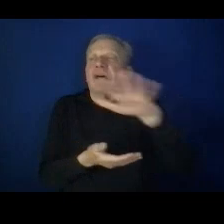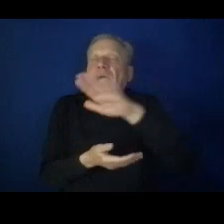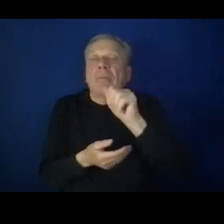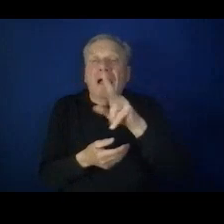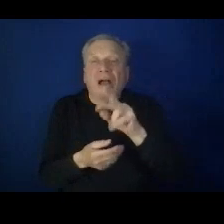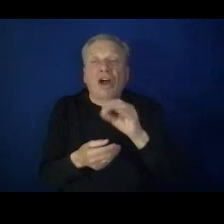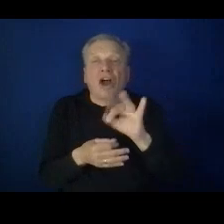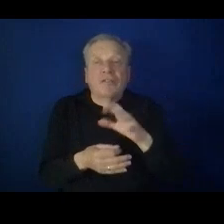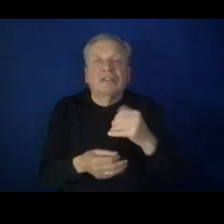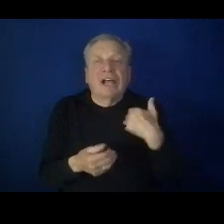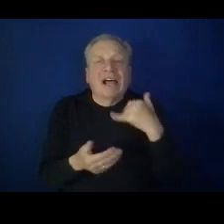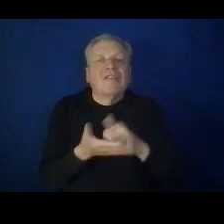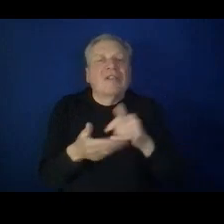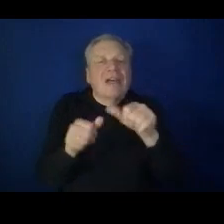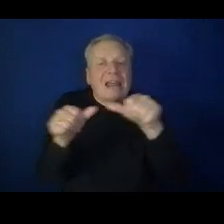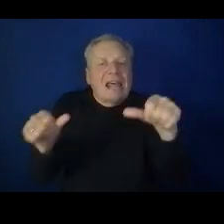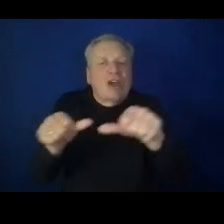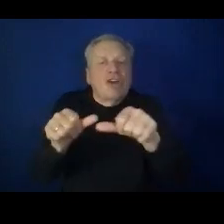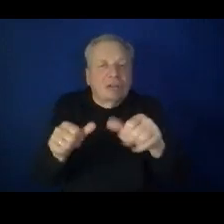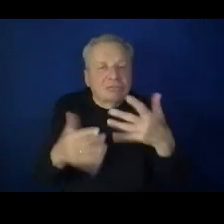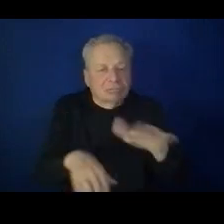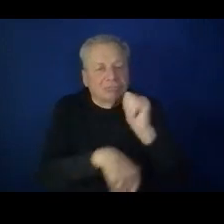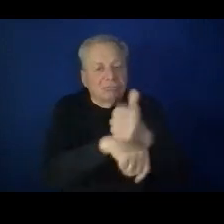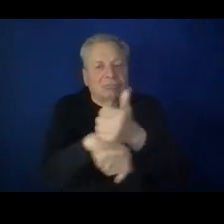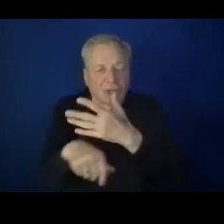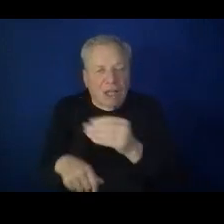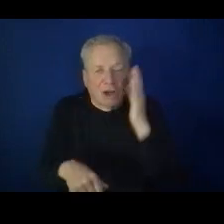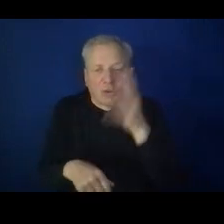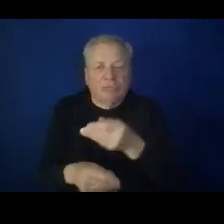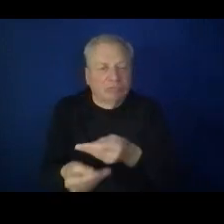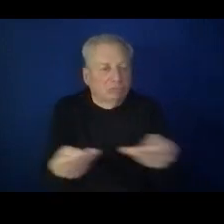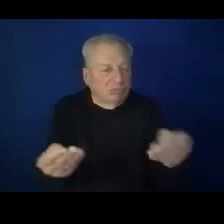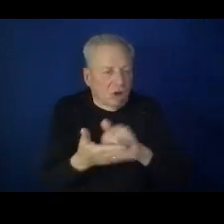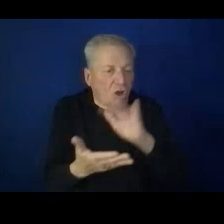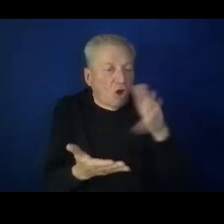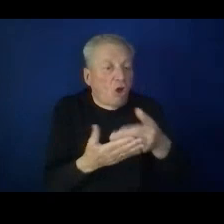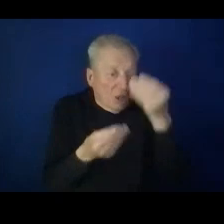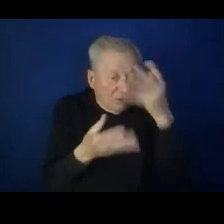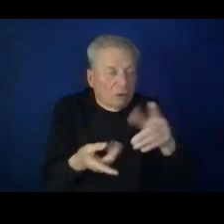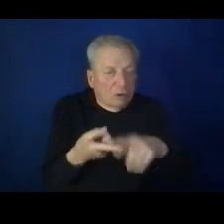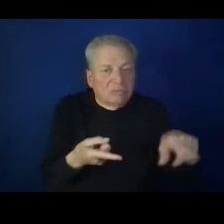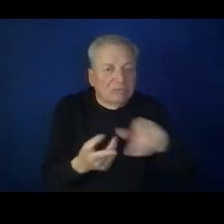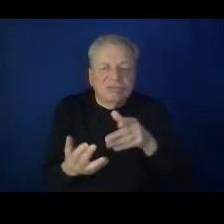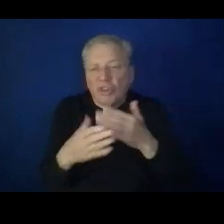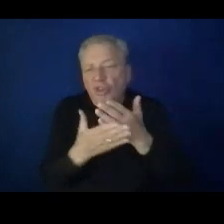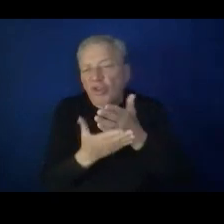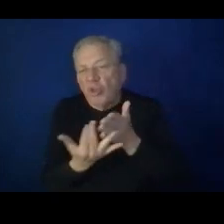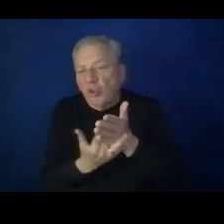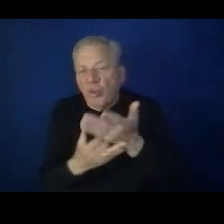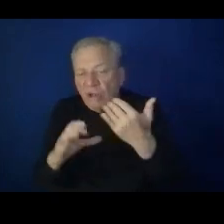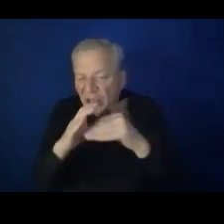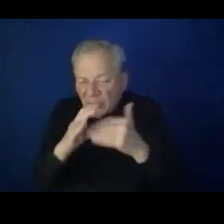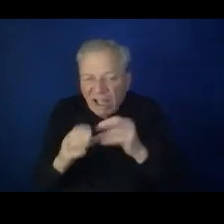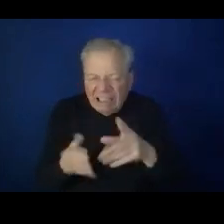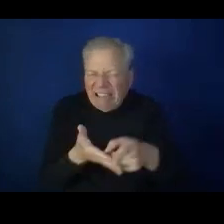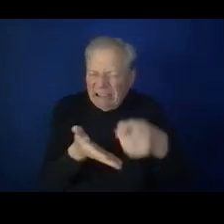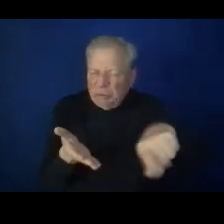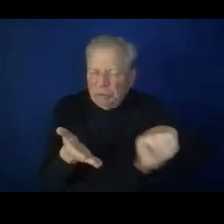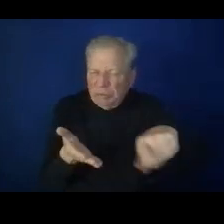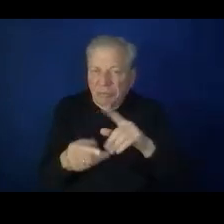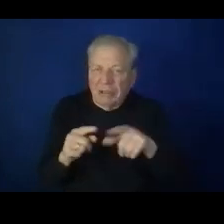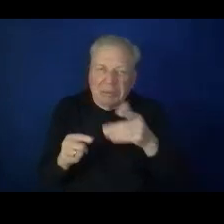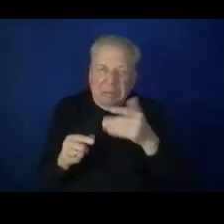those geographic areas, and they'll be also passing on some of this information via email next week ahead of that, I believe,